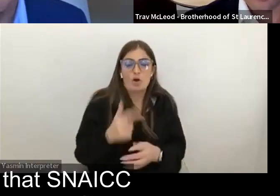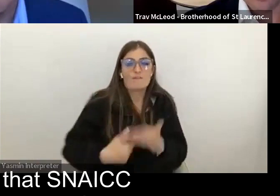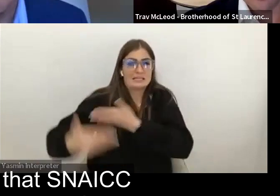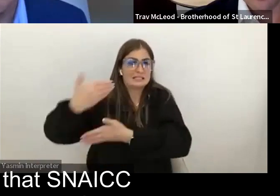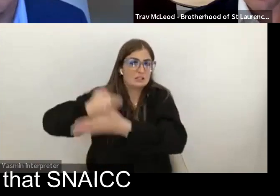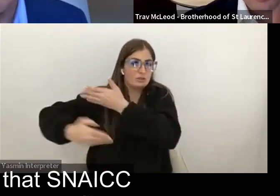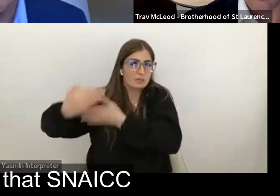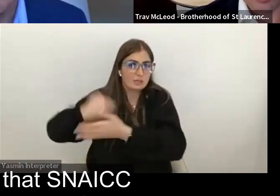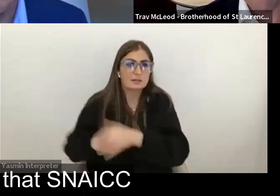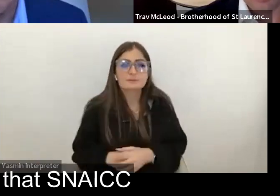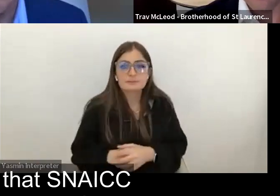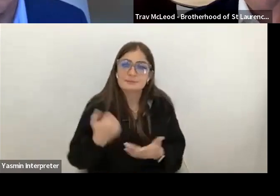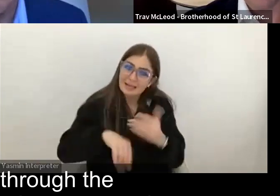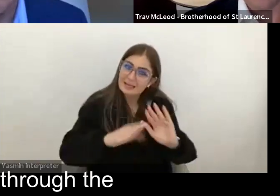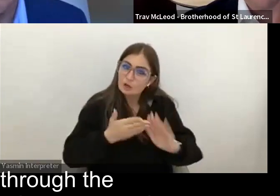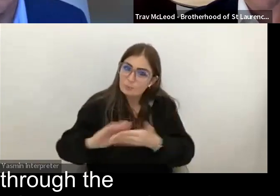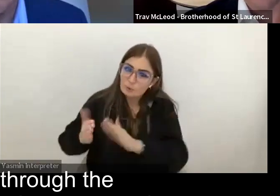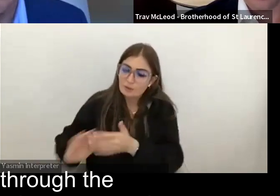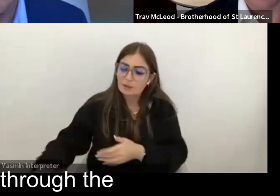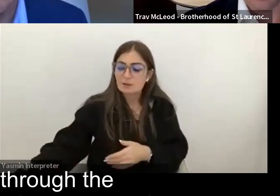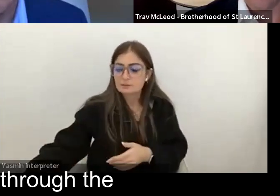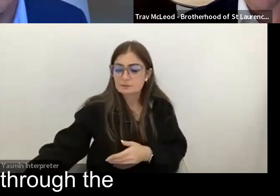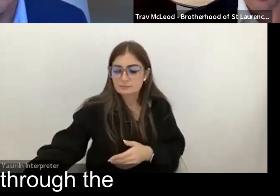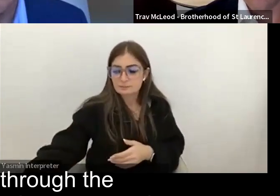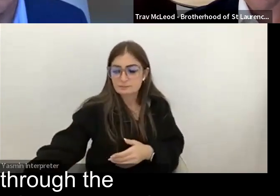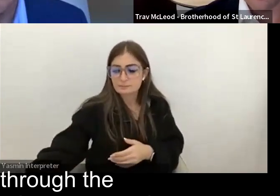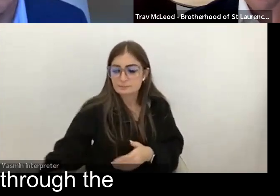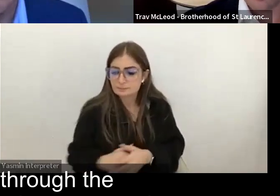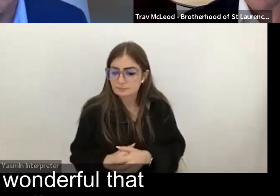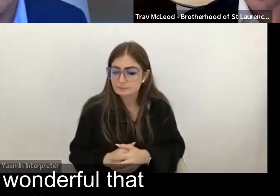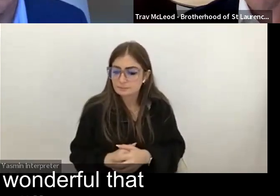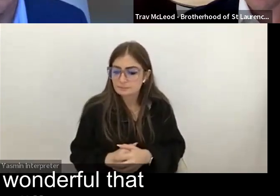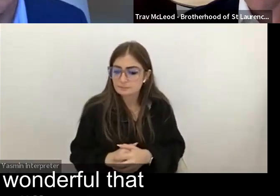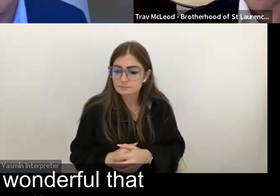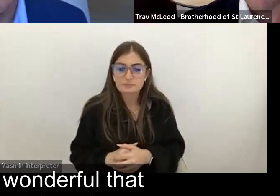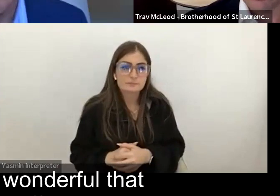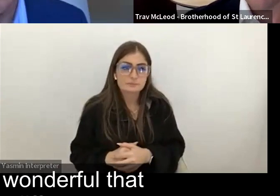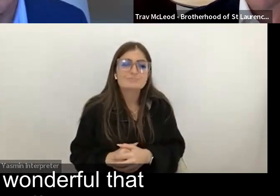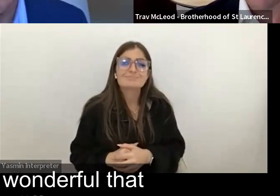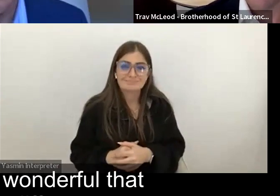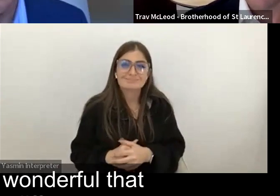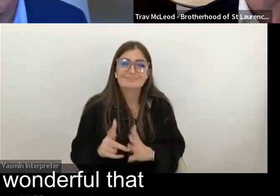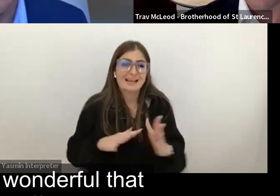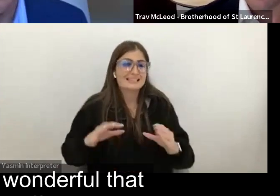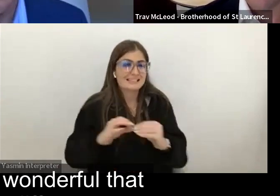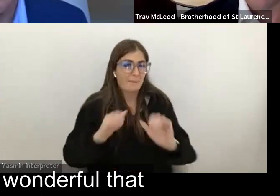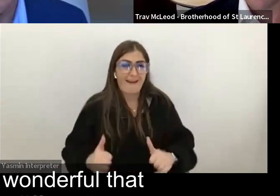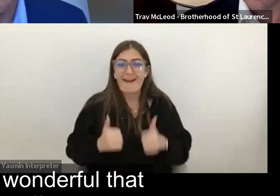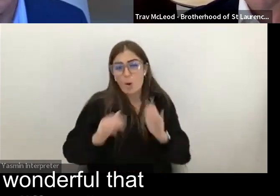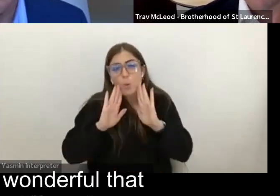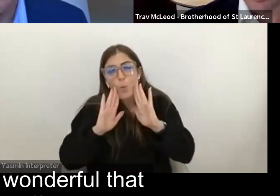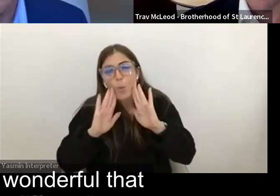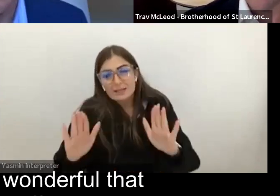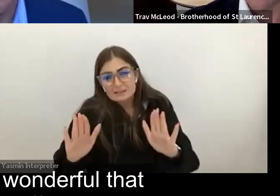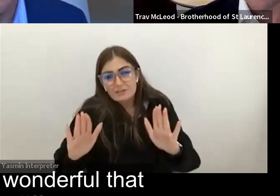is doing in community, particularly through the Connected Beginnings approach. And Deb, how wonderful that there's so